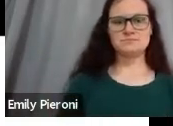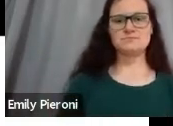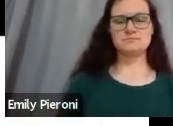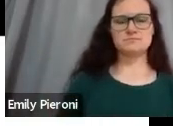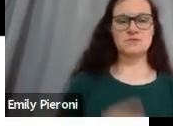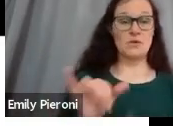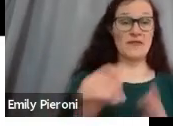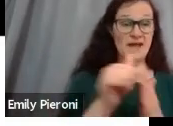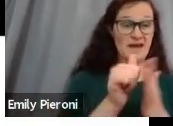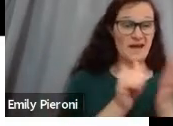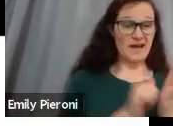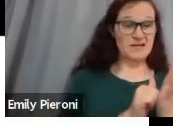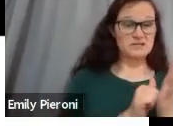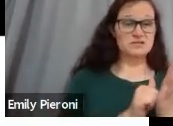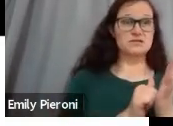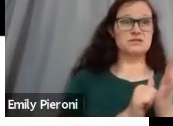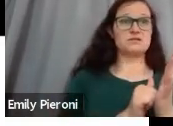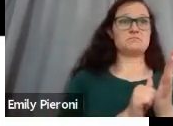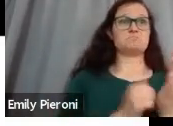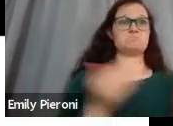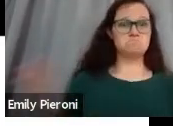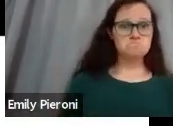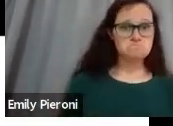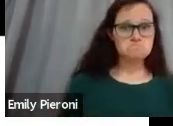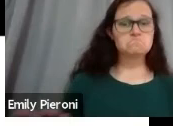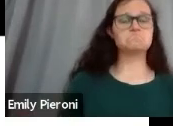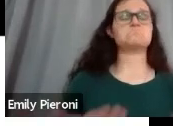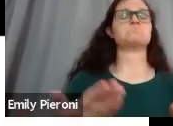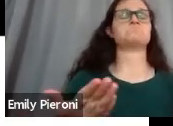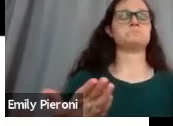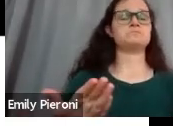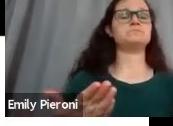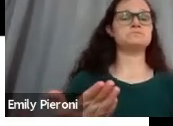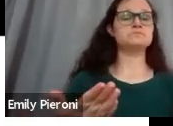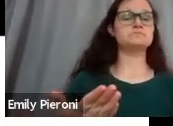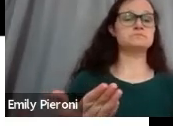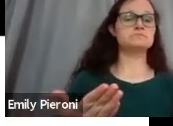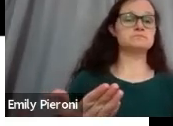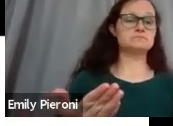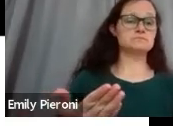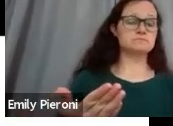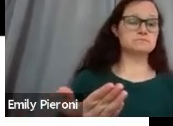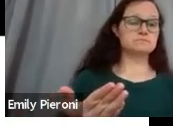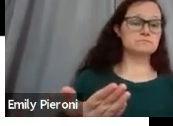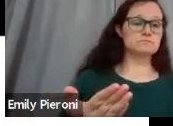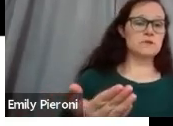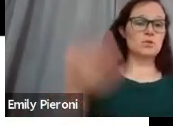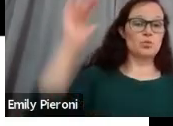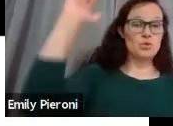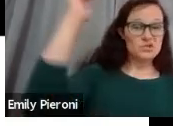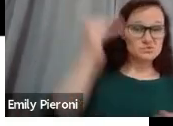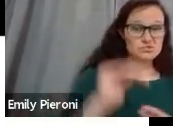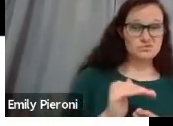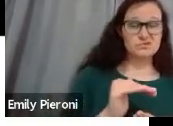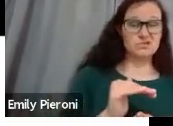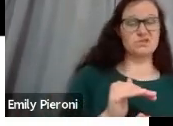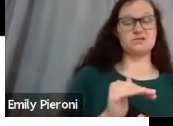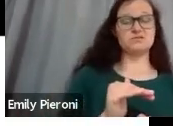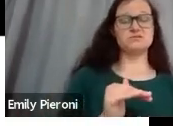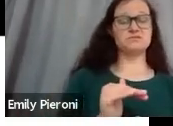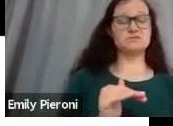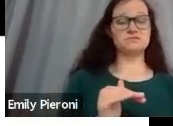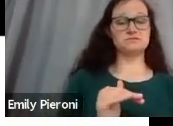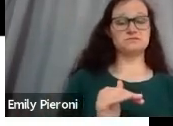act encourages enhancing the freshwater sustainability by reducing or eliminating